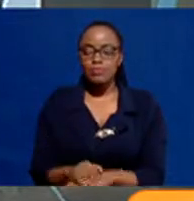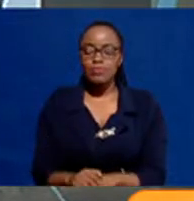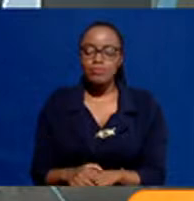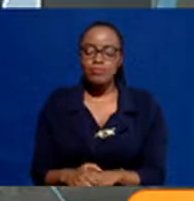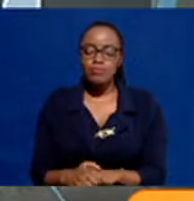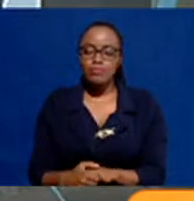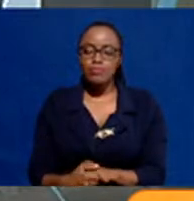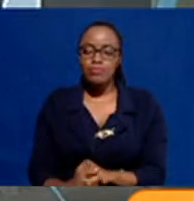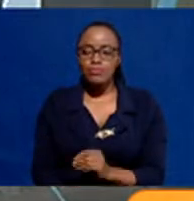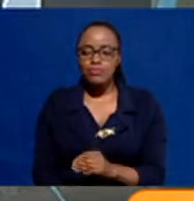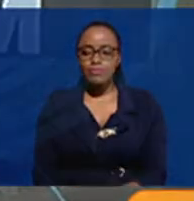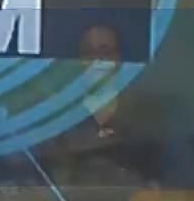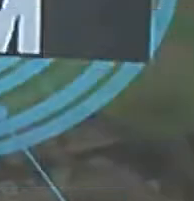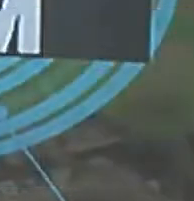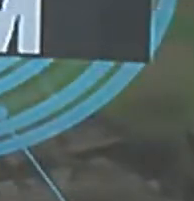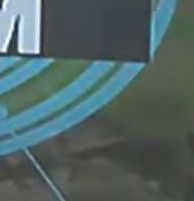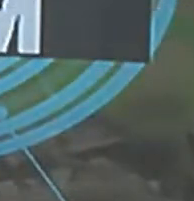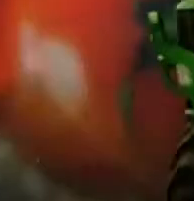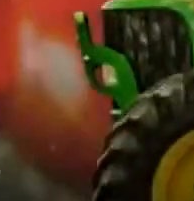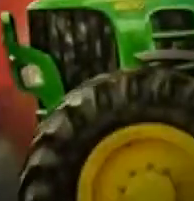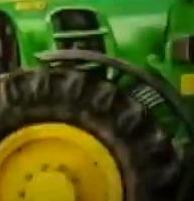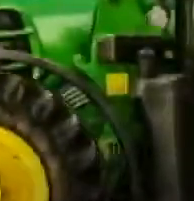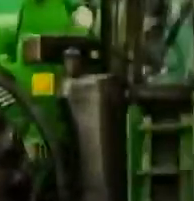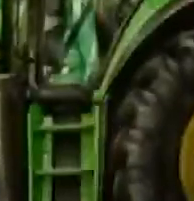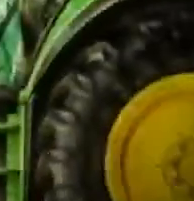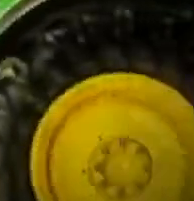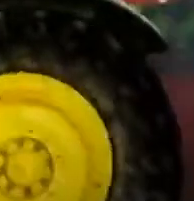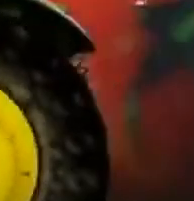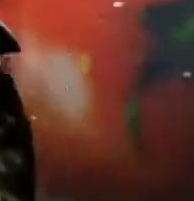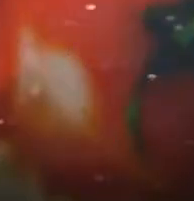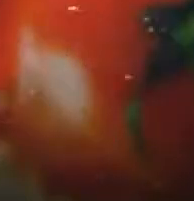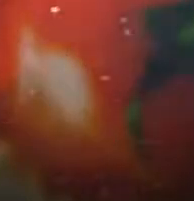week's Smart Farm.